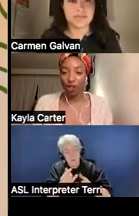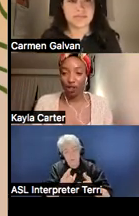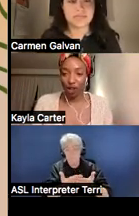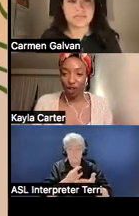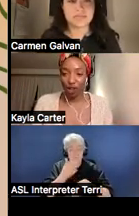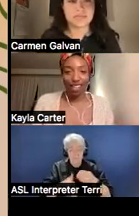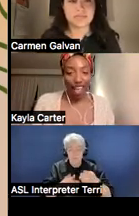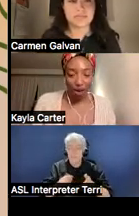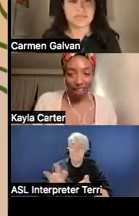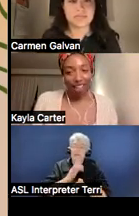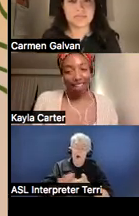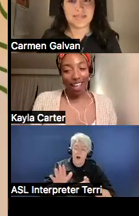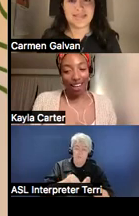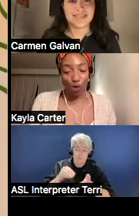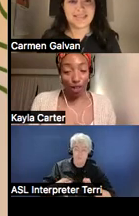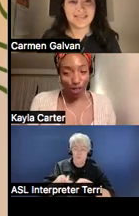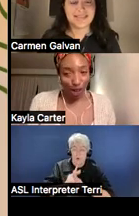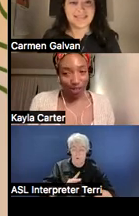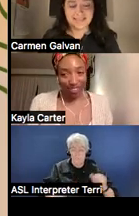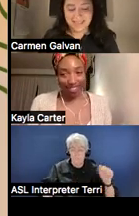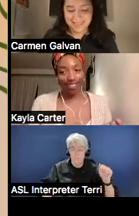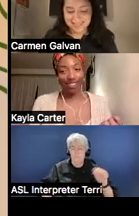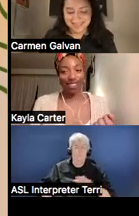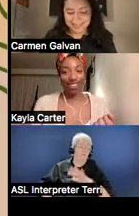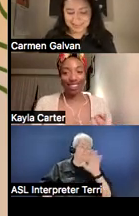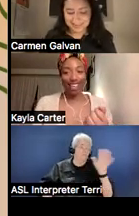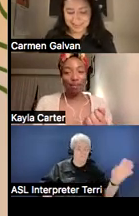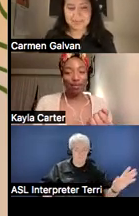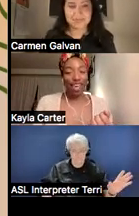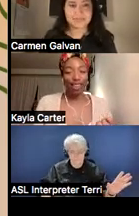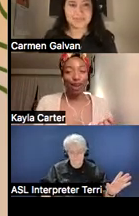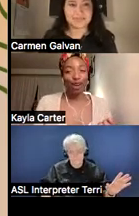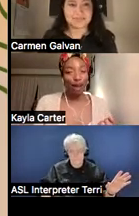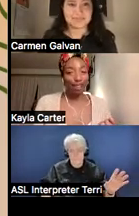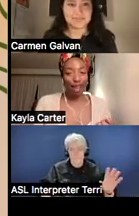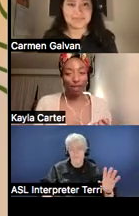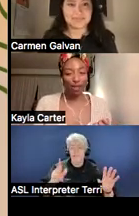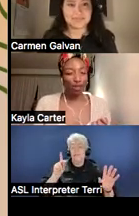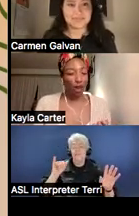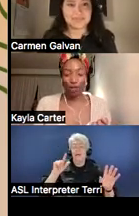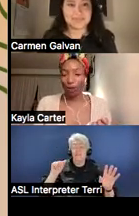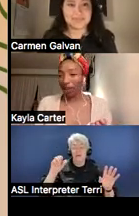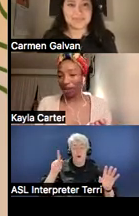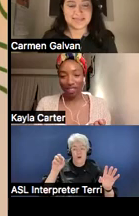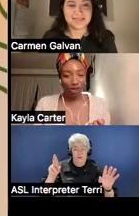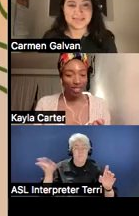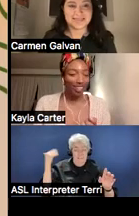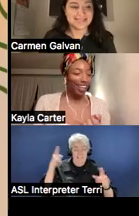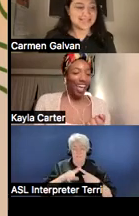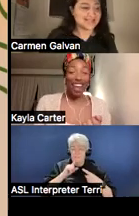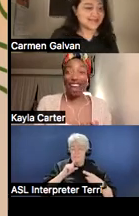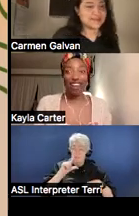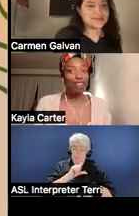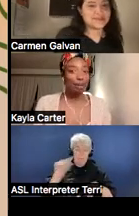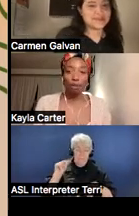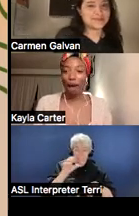off your student loans. Now, I need you all to know that Kayla Carter back then was a fresh 20 years old